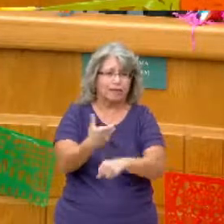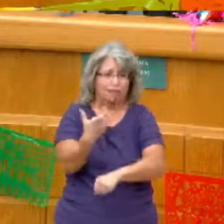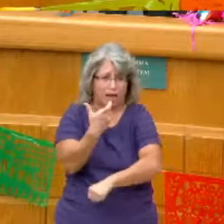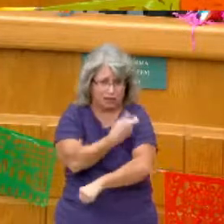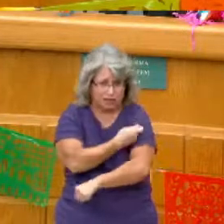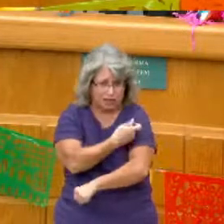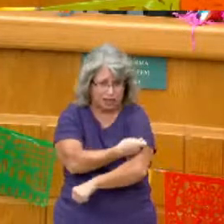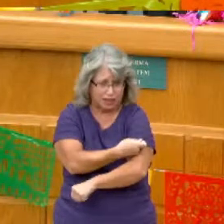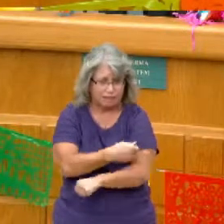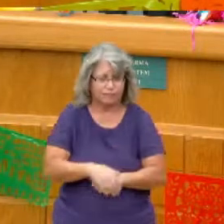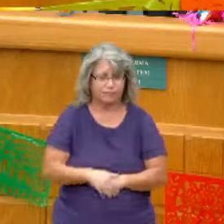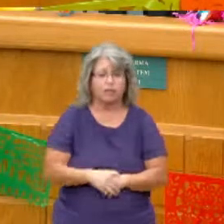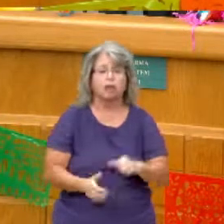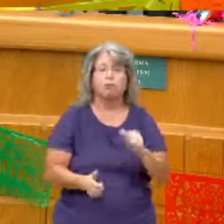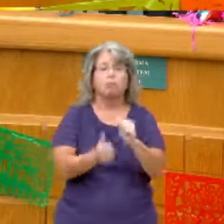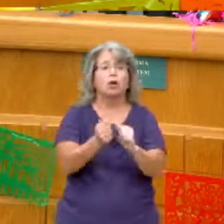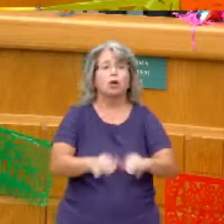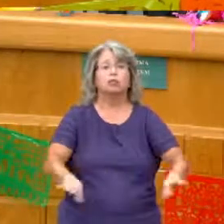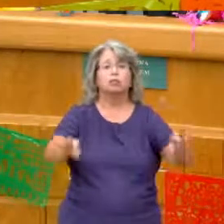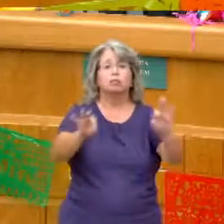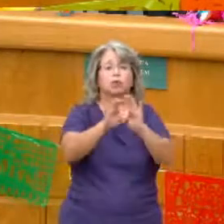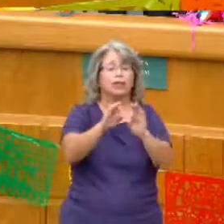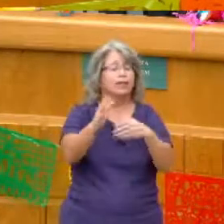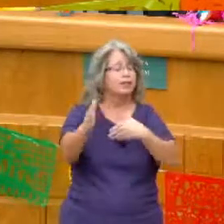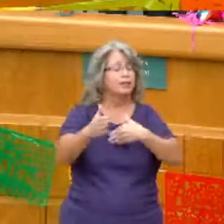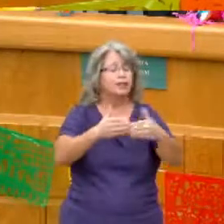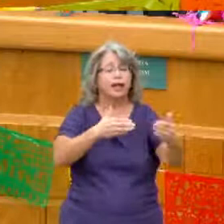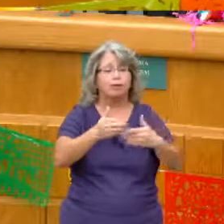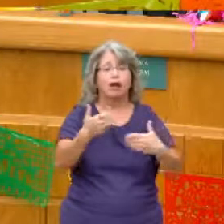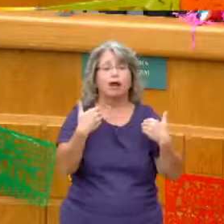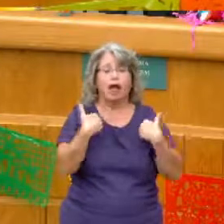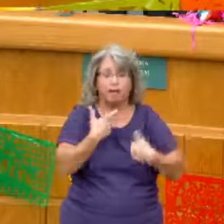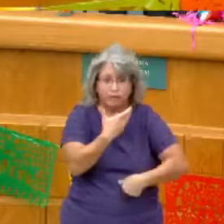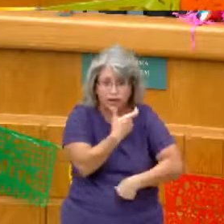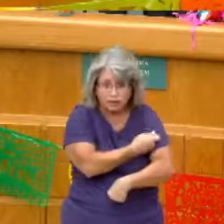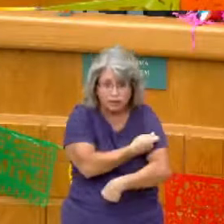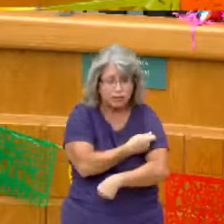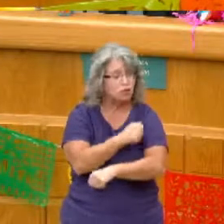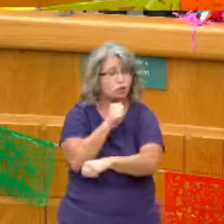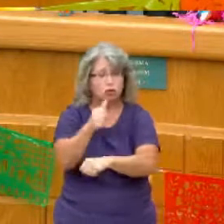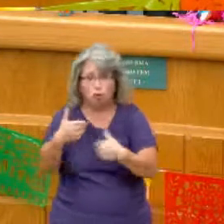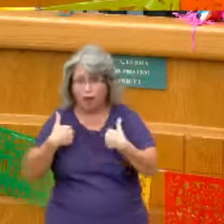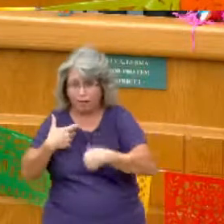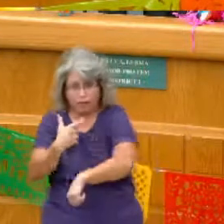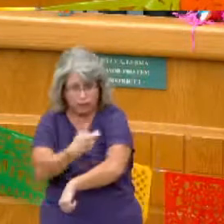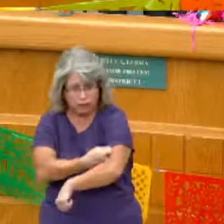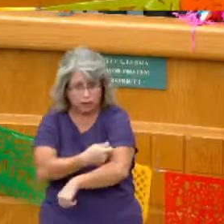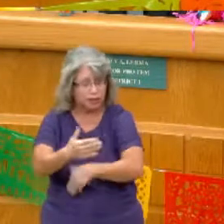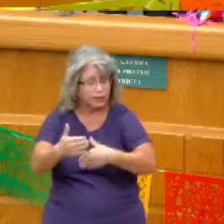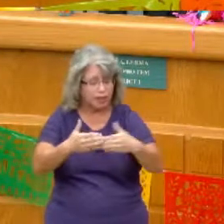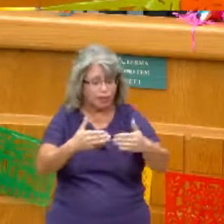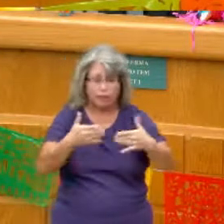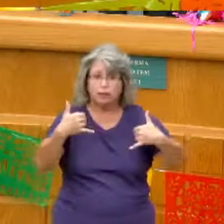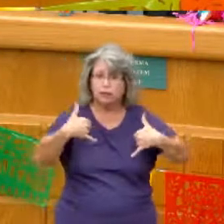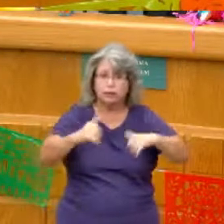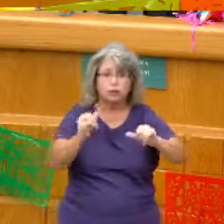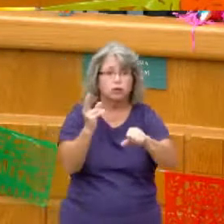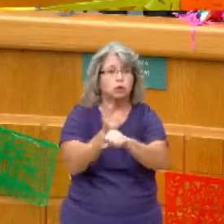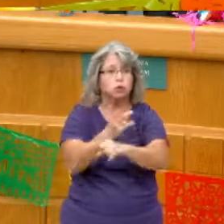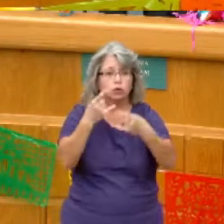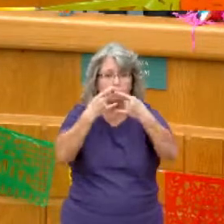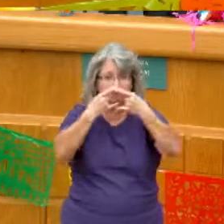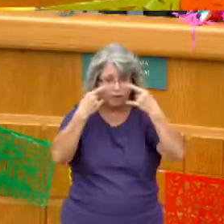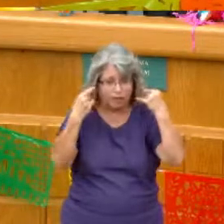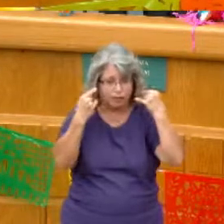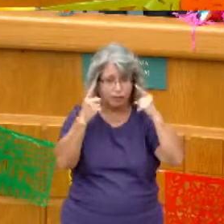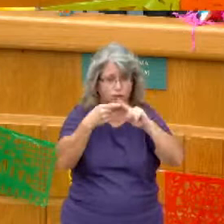or unvaccinated, do not leave home without wearing masks or face masks, especially if you're